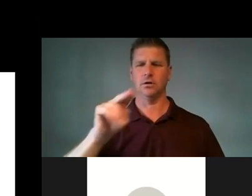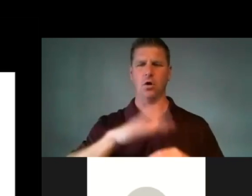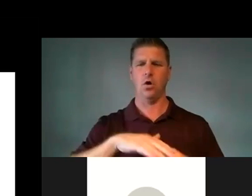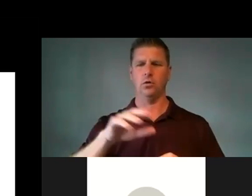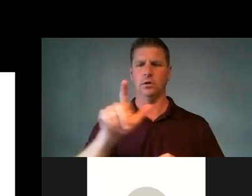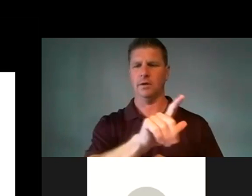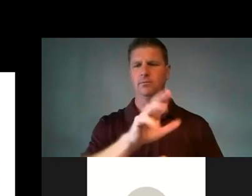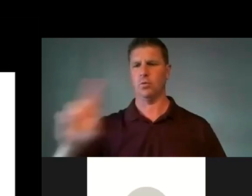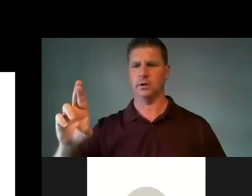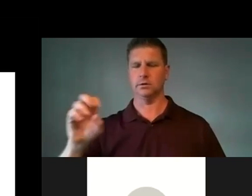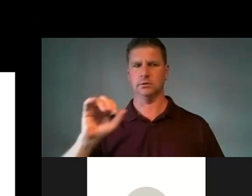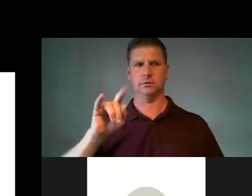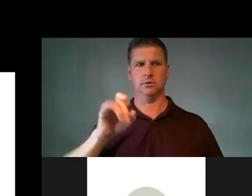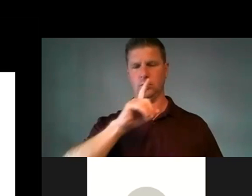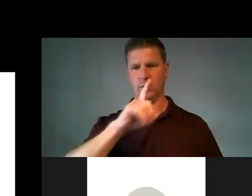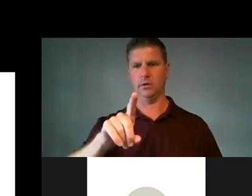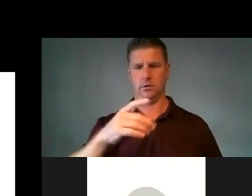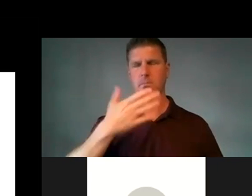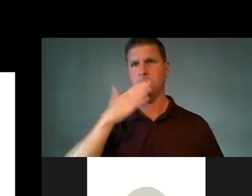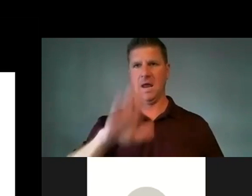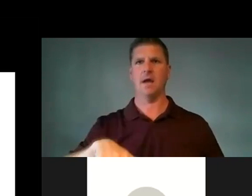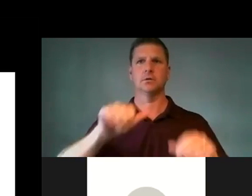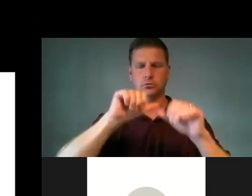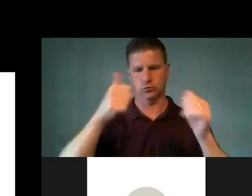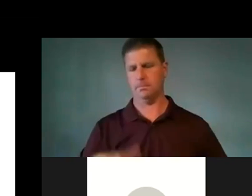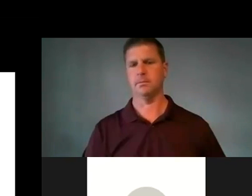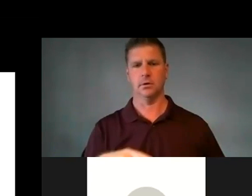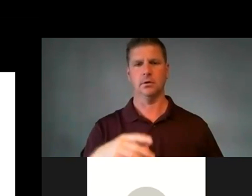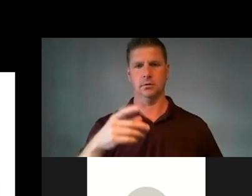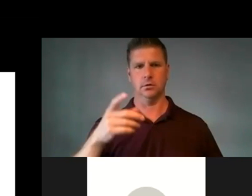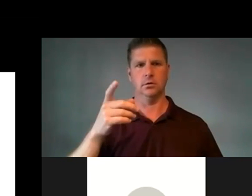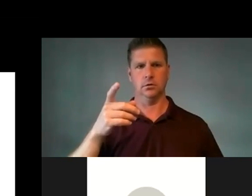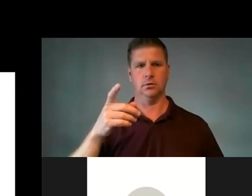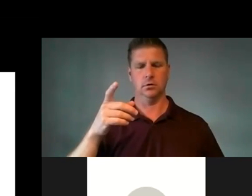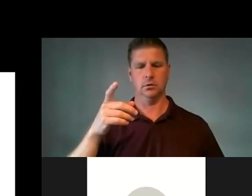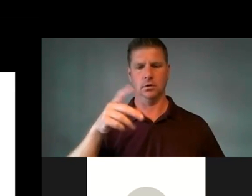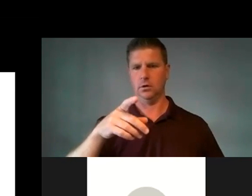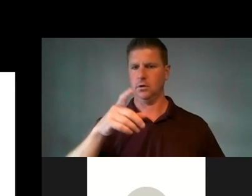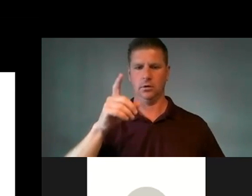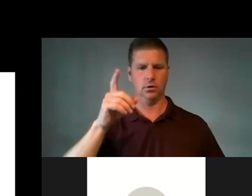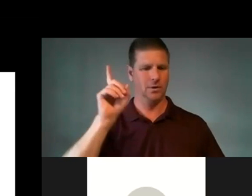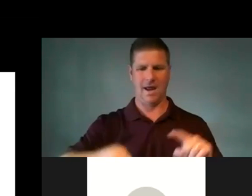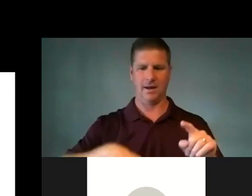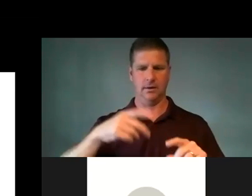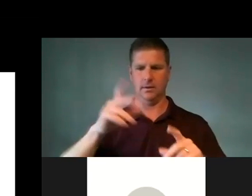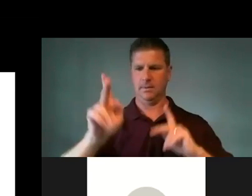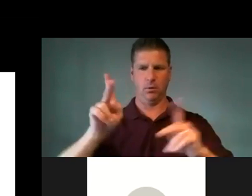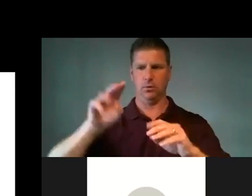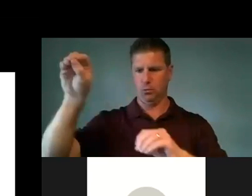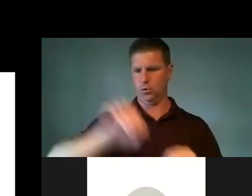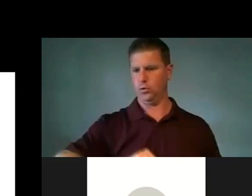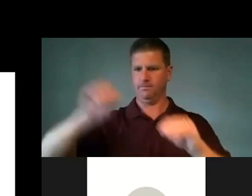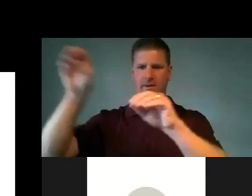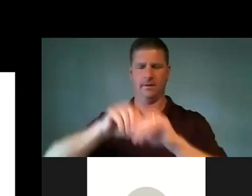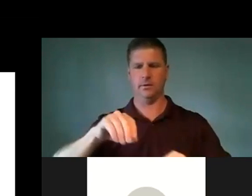sides, which are really in bad shape. And if you look at it, it stops people from moving in the community between